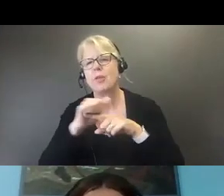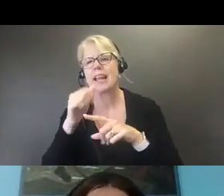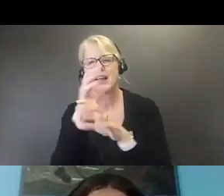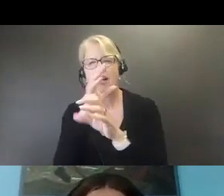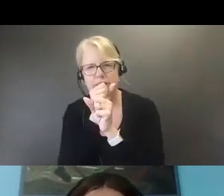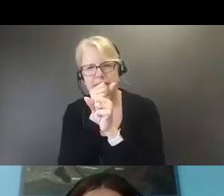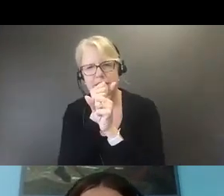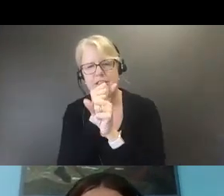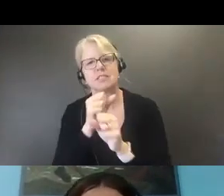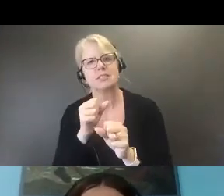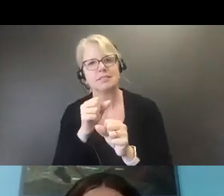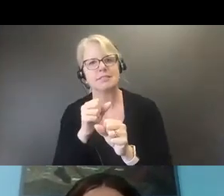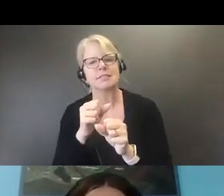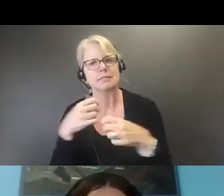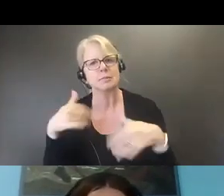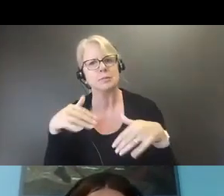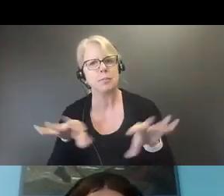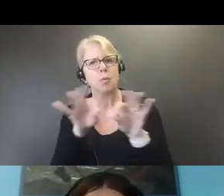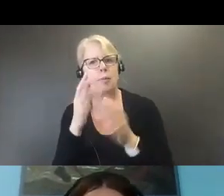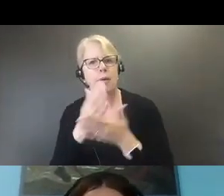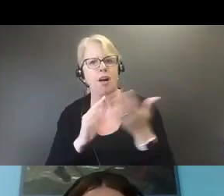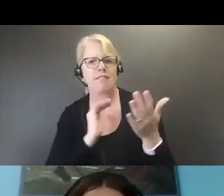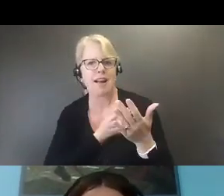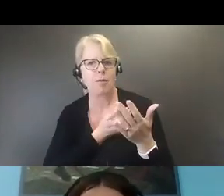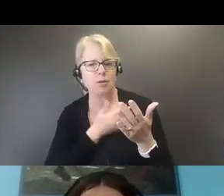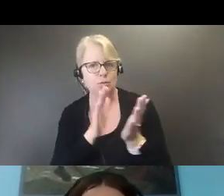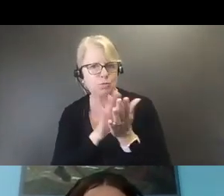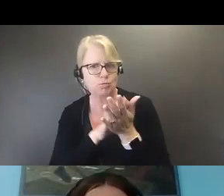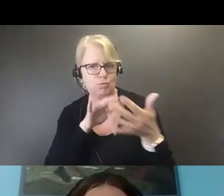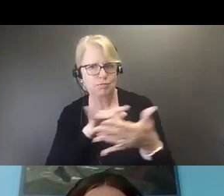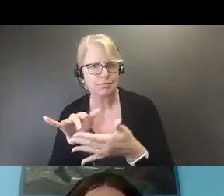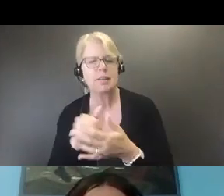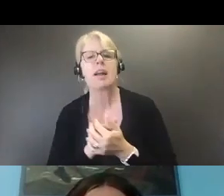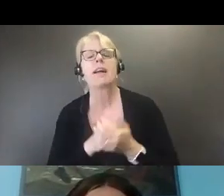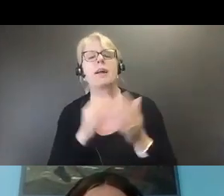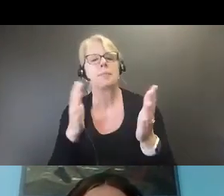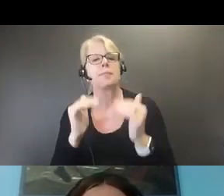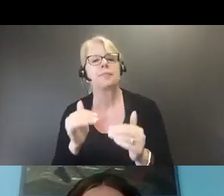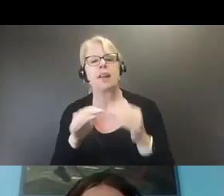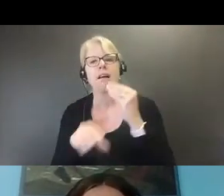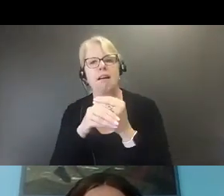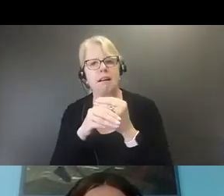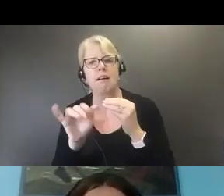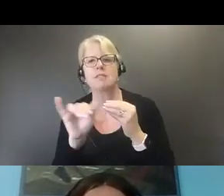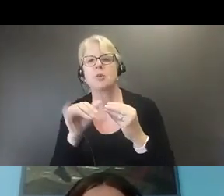is quite an important part of our schooling. And then additionally, we also have every student